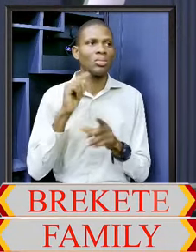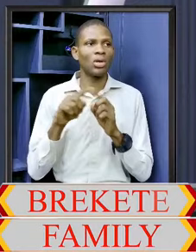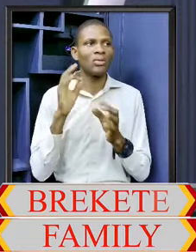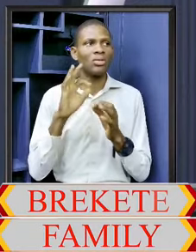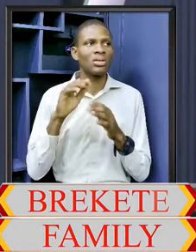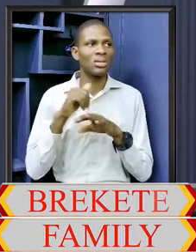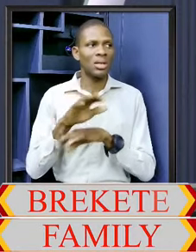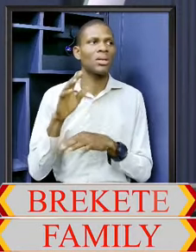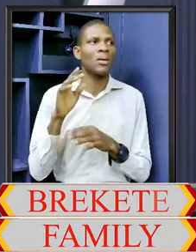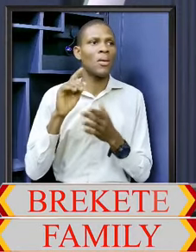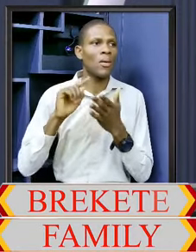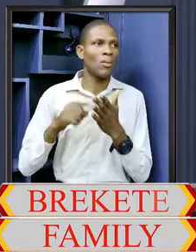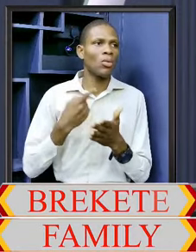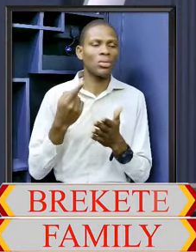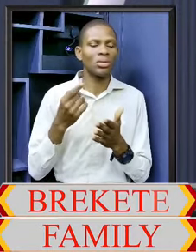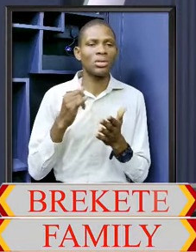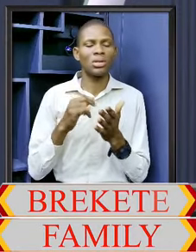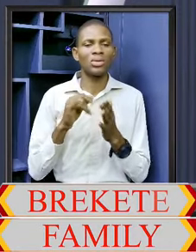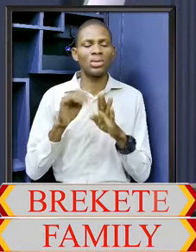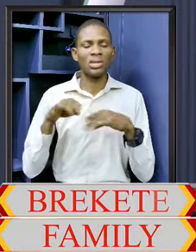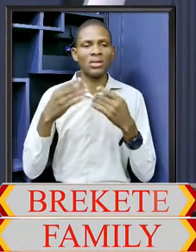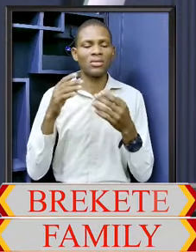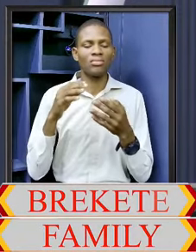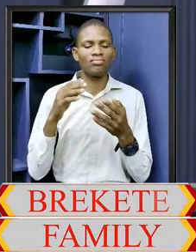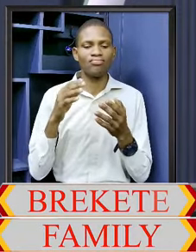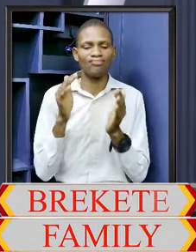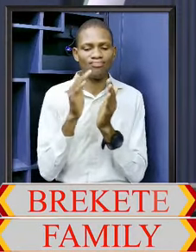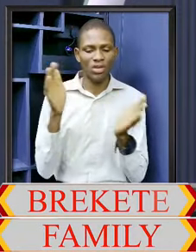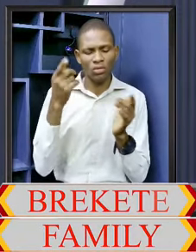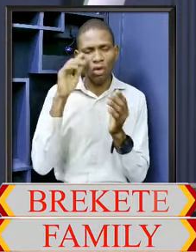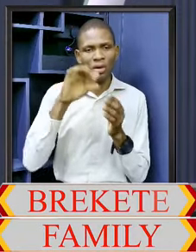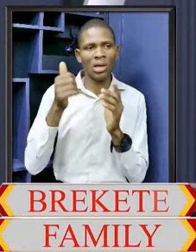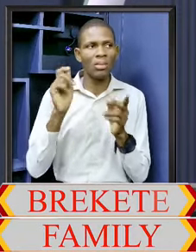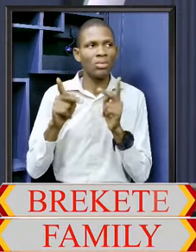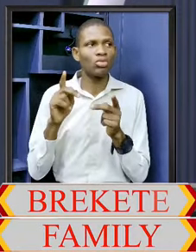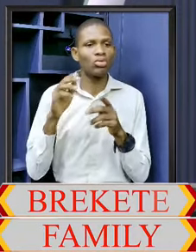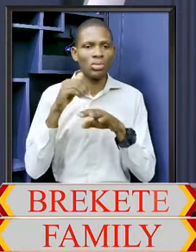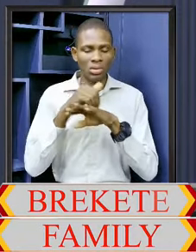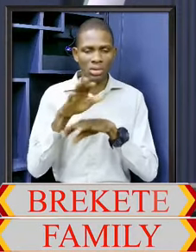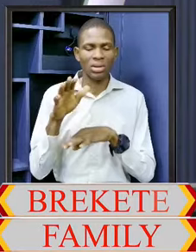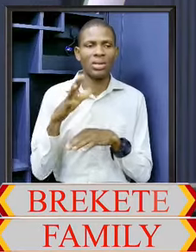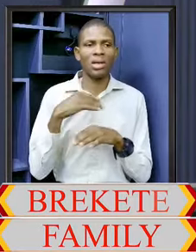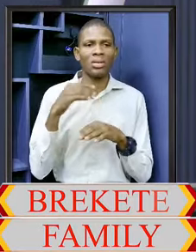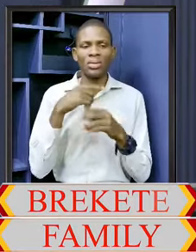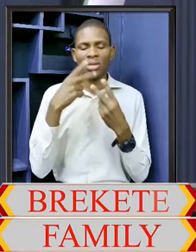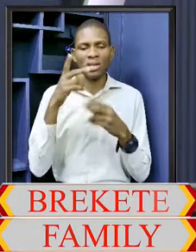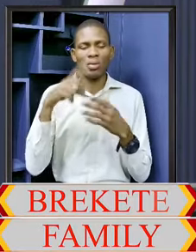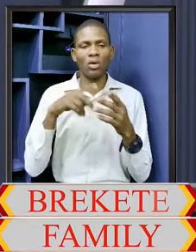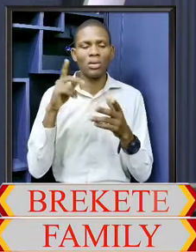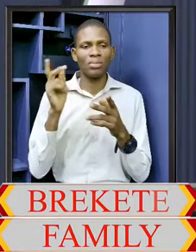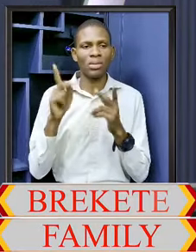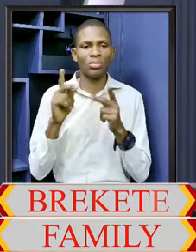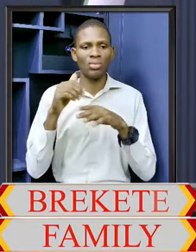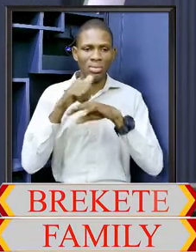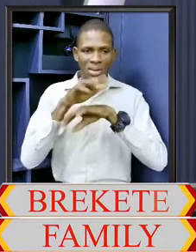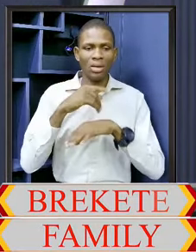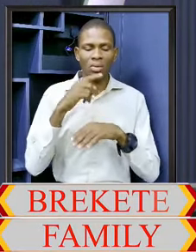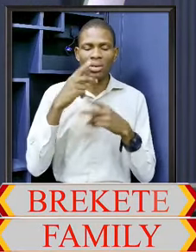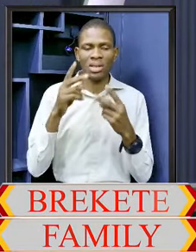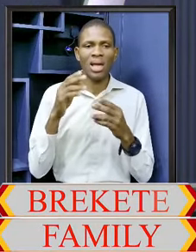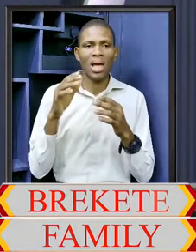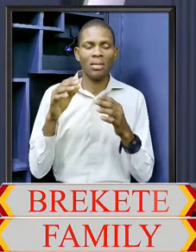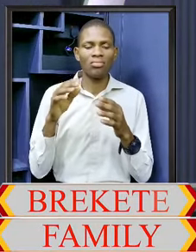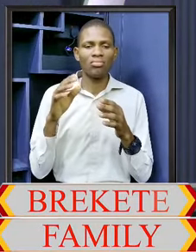send once, you go give space for other people to send, and we go see waiting other people send, and we go fit act on